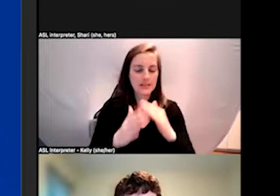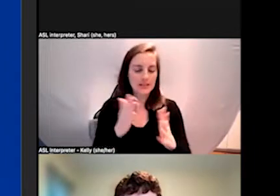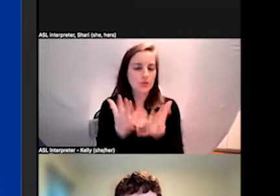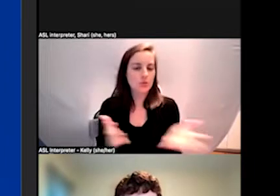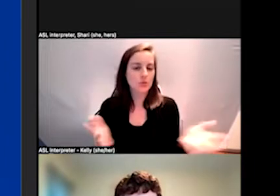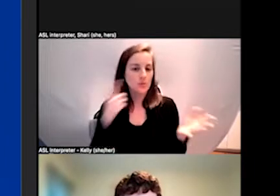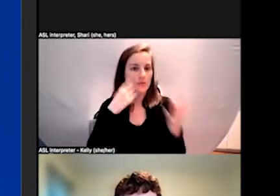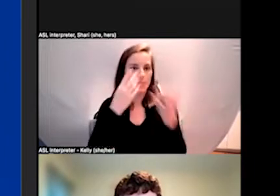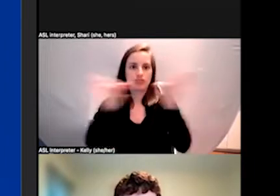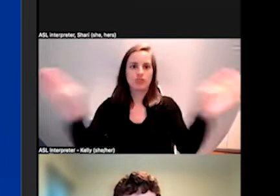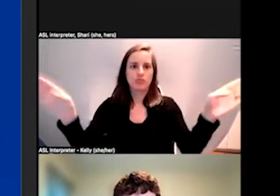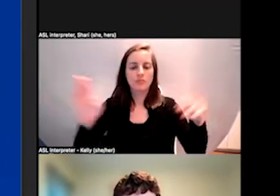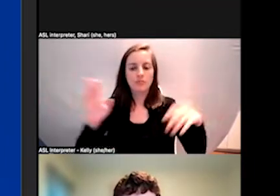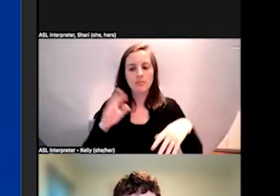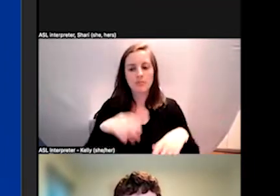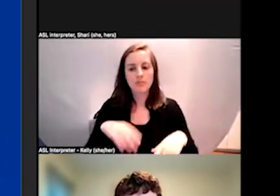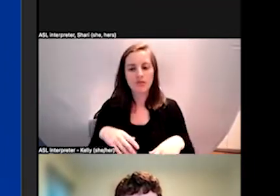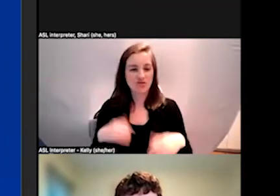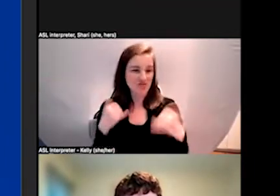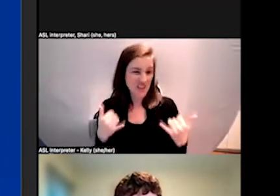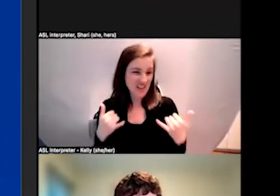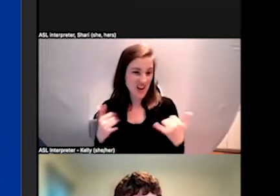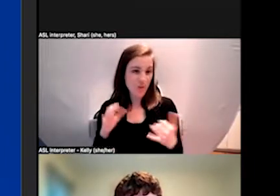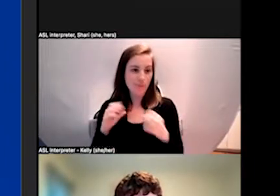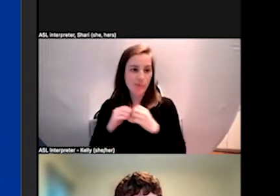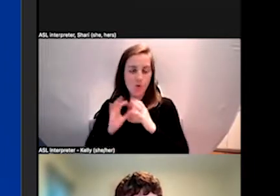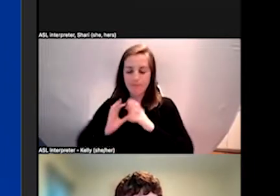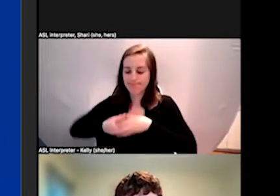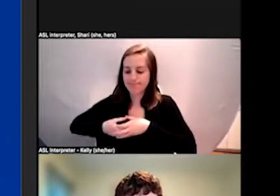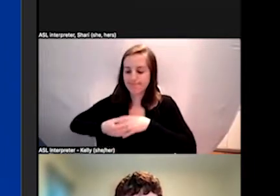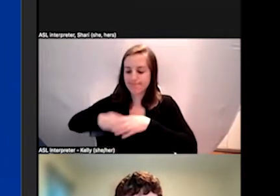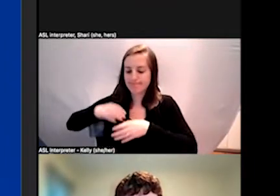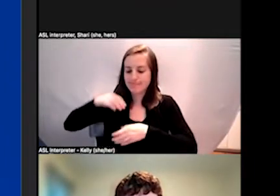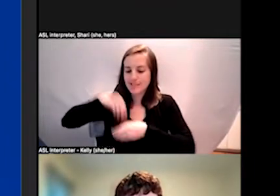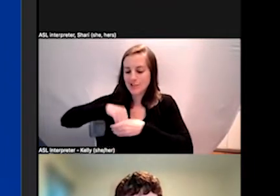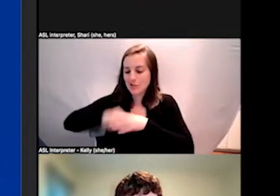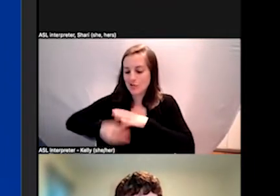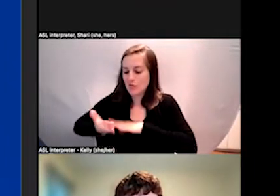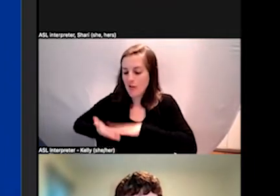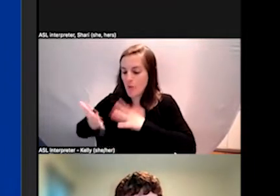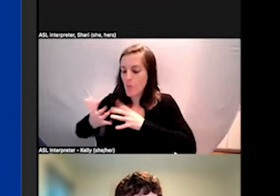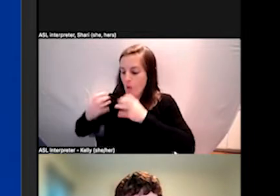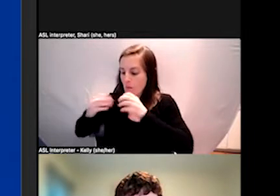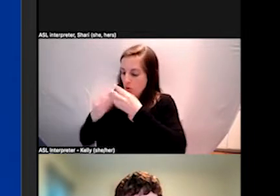Whereas right now we kind of operate internally, we're looking to build externally.